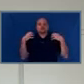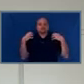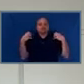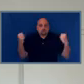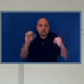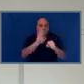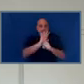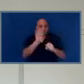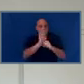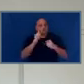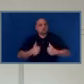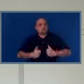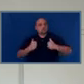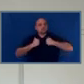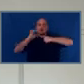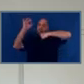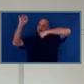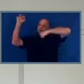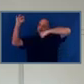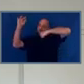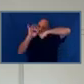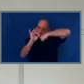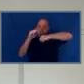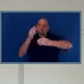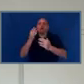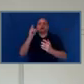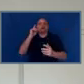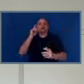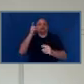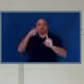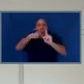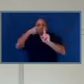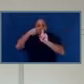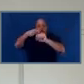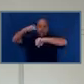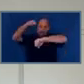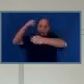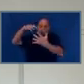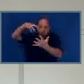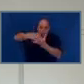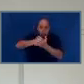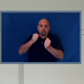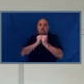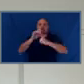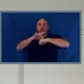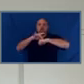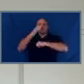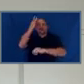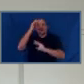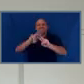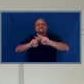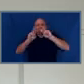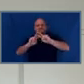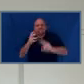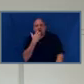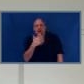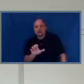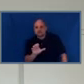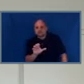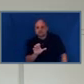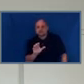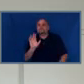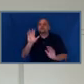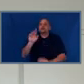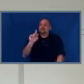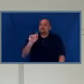entry through Earth's atmosphere, as well as an impact on the Earth's surface. And so the data that we've obtained so far